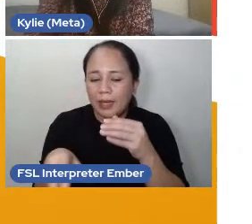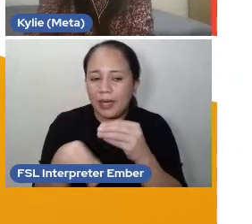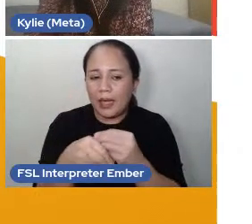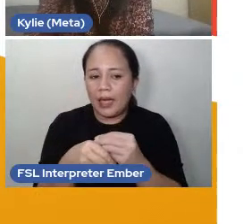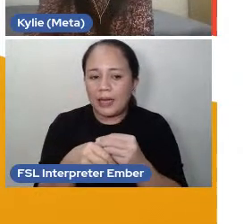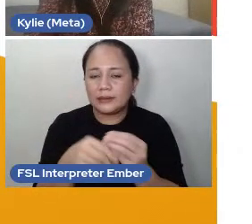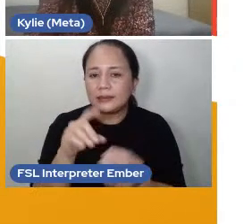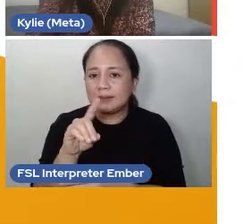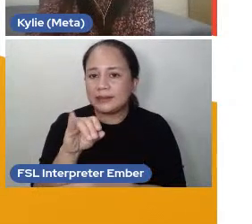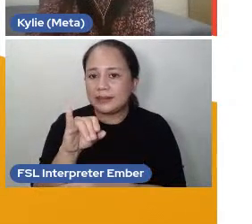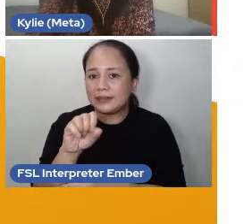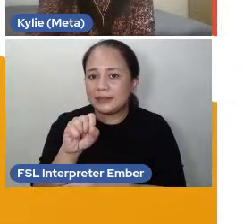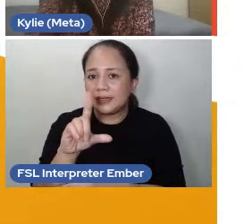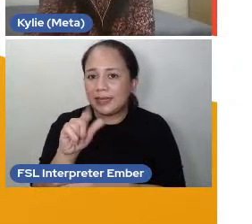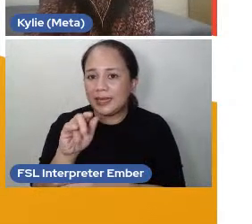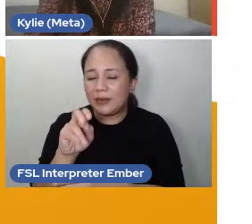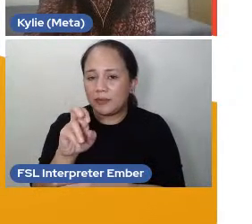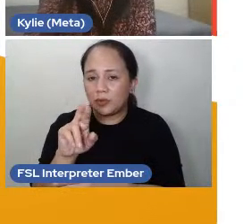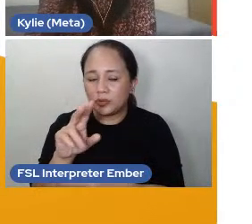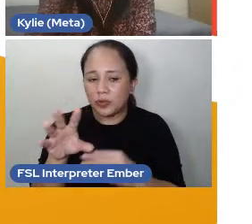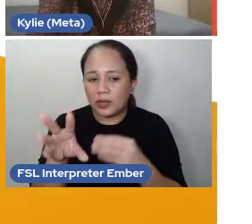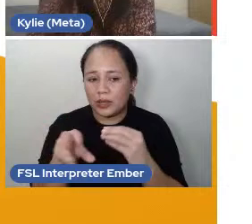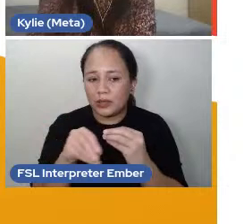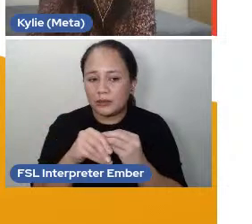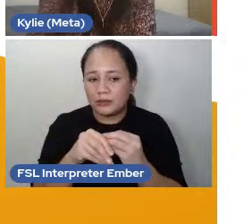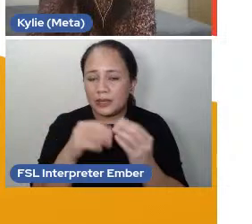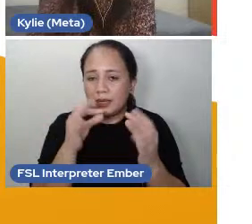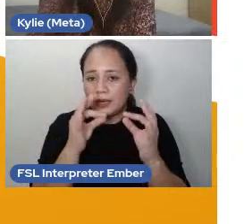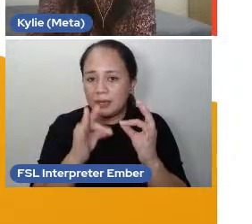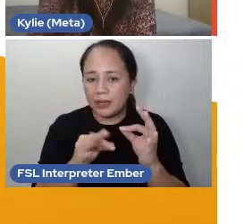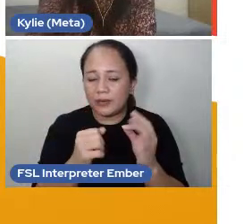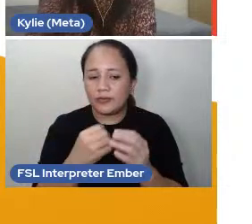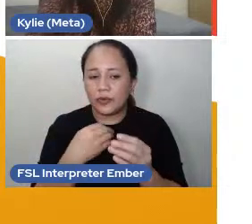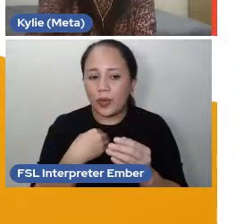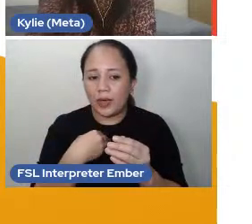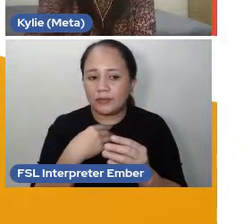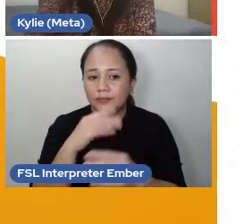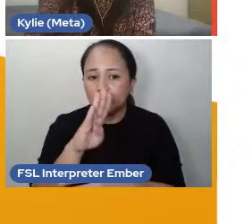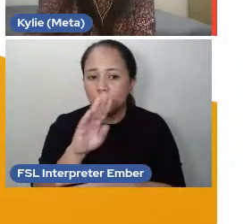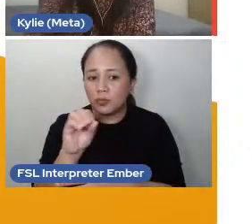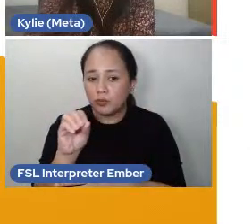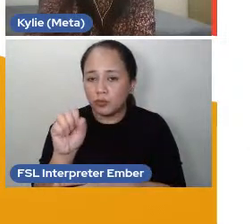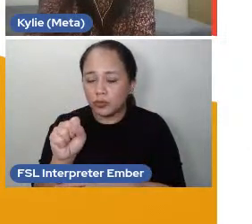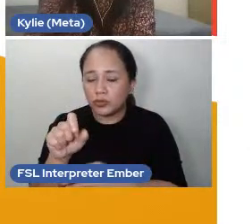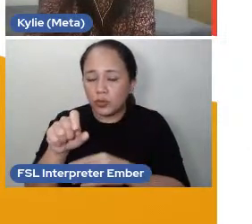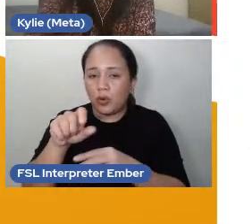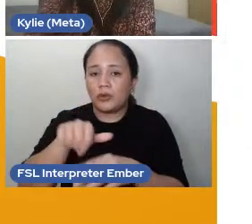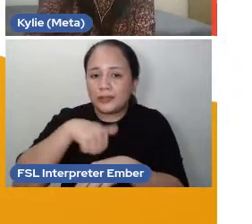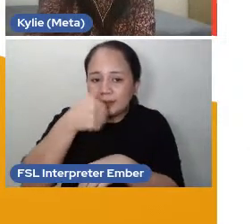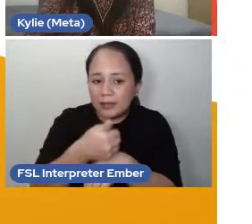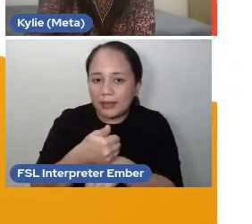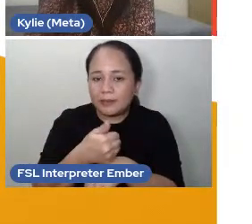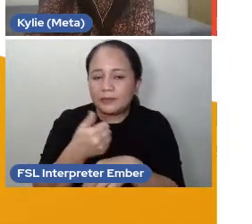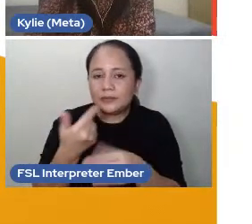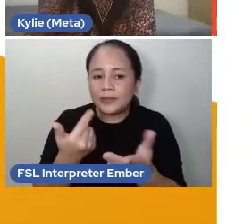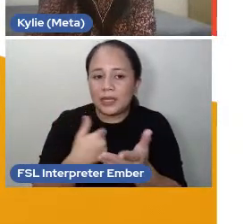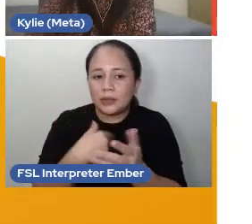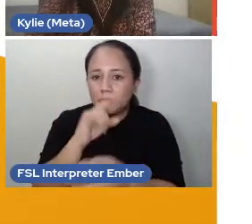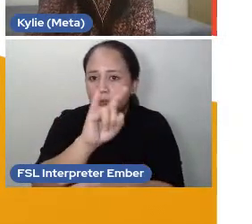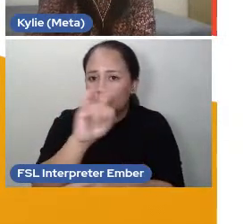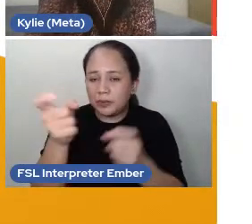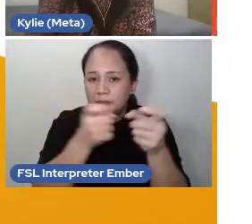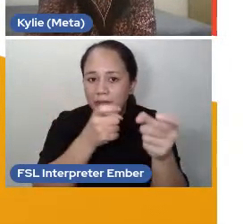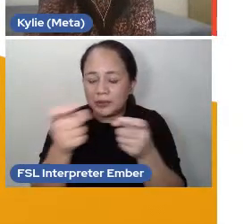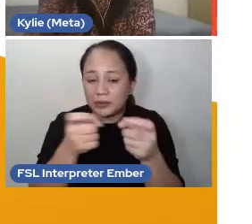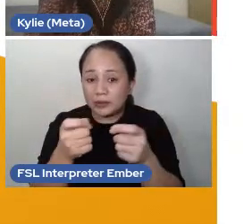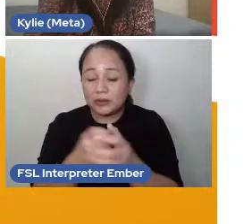to your ad. So when an advertiser boosts a post, or when they set up an ad in our campaign management tool, Ads